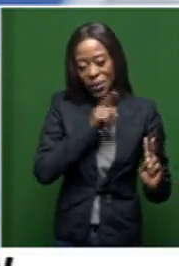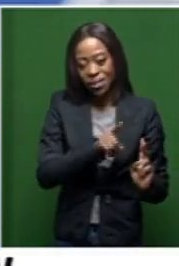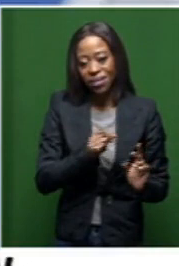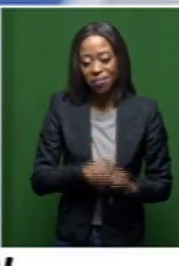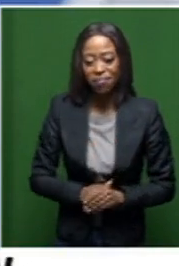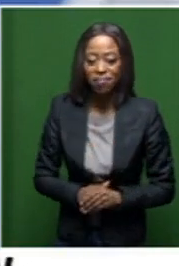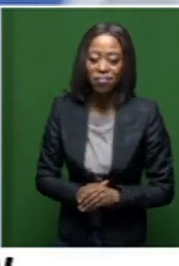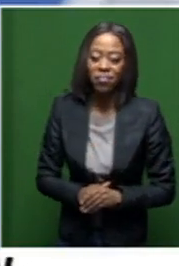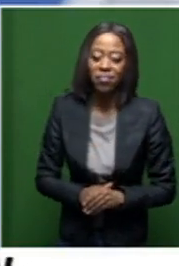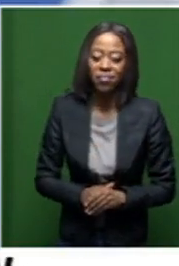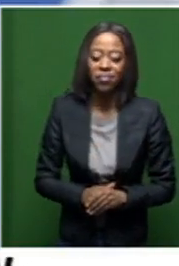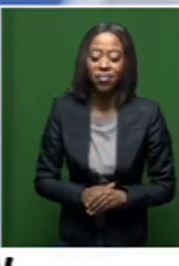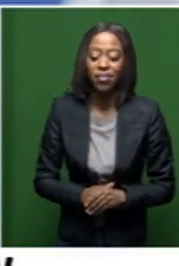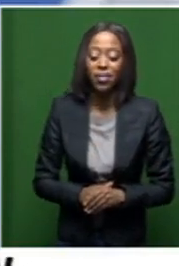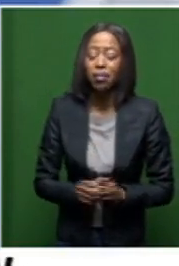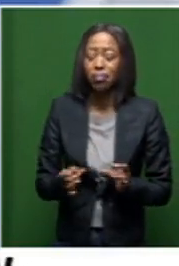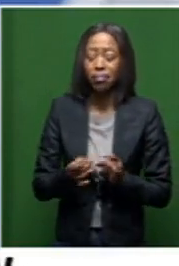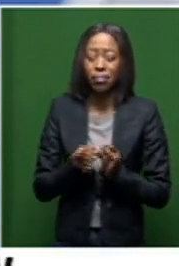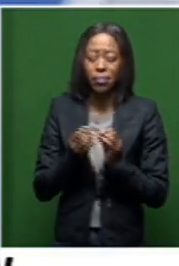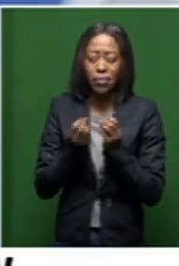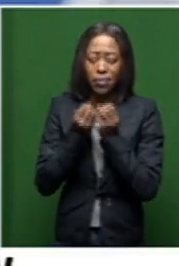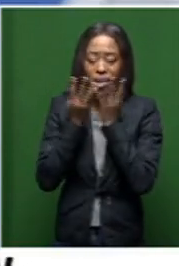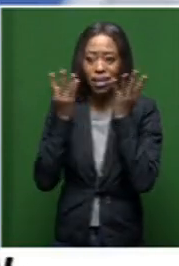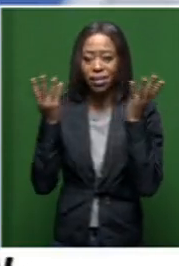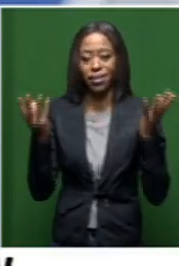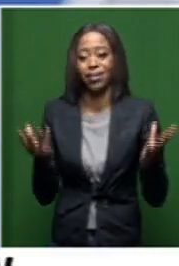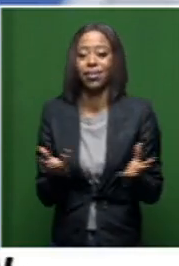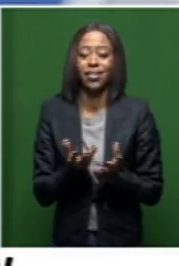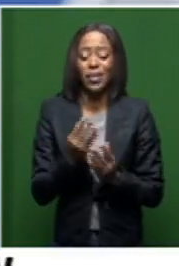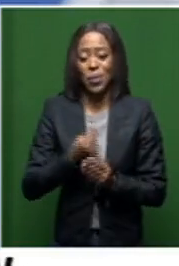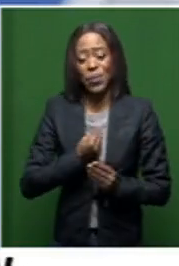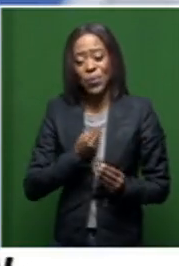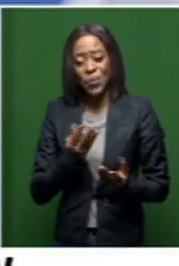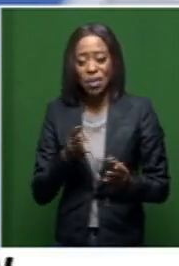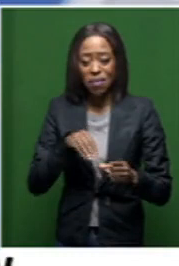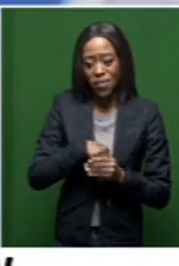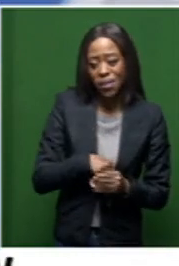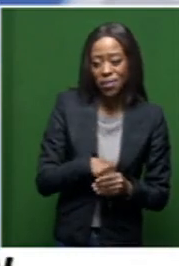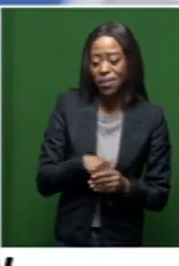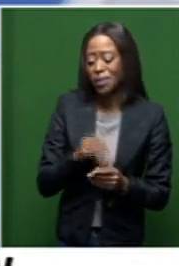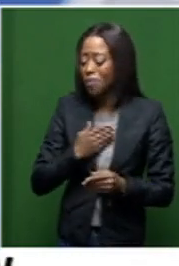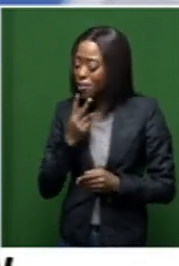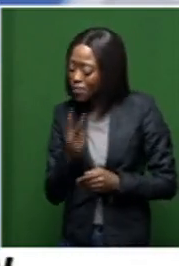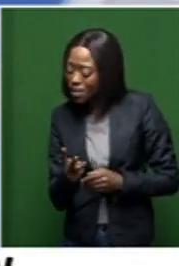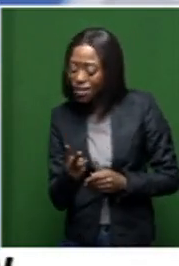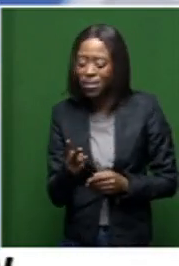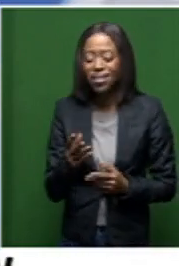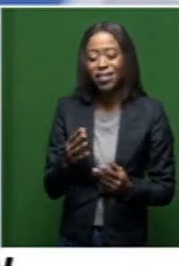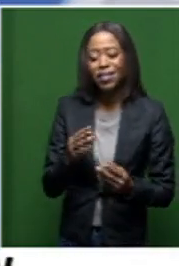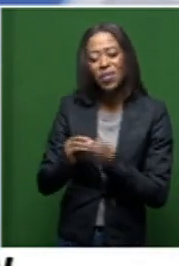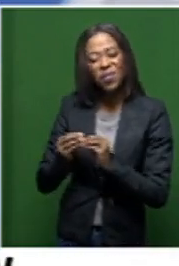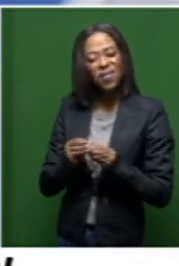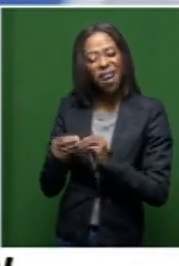to save. I mean, it's been amazing, the reception of youth, and we can't wait to see the content and the